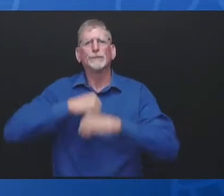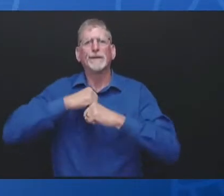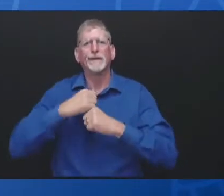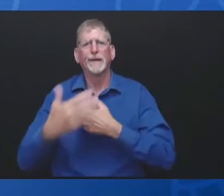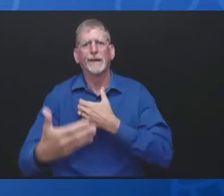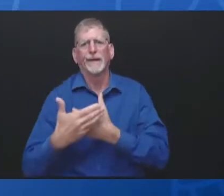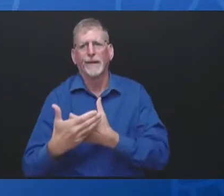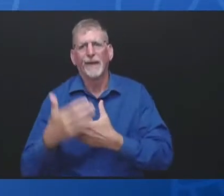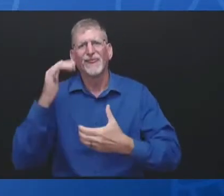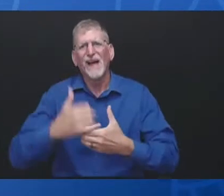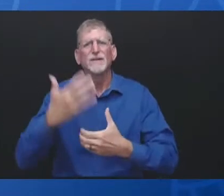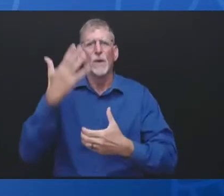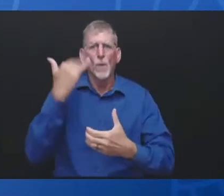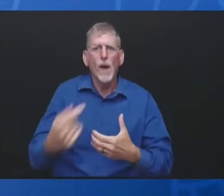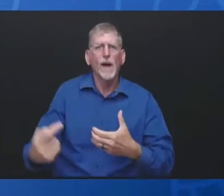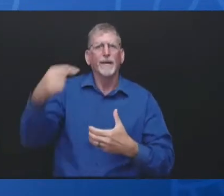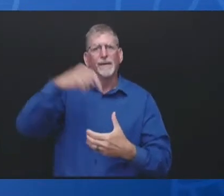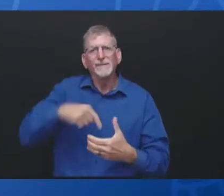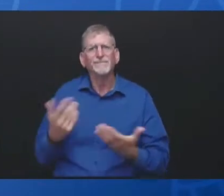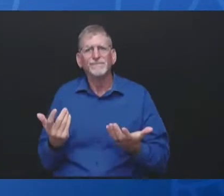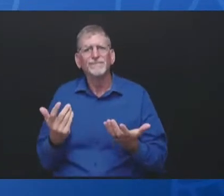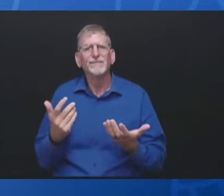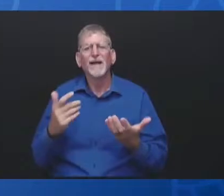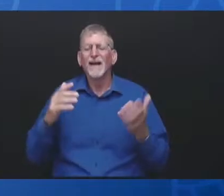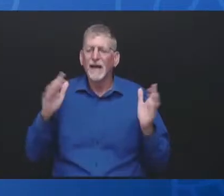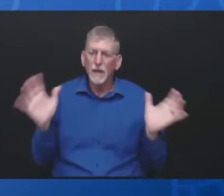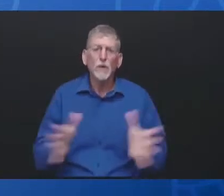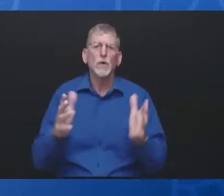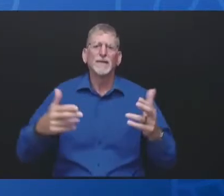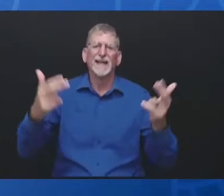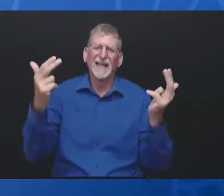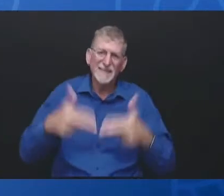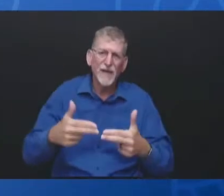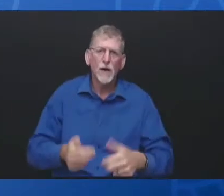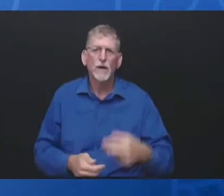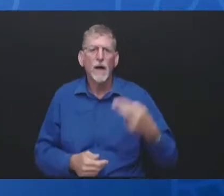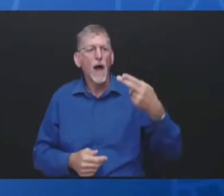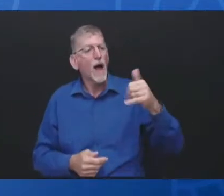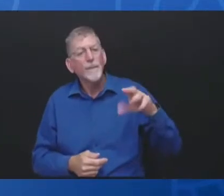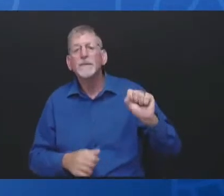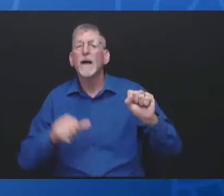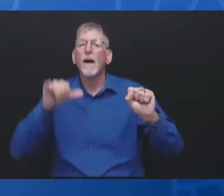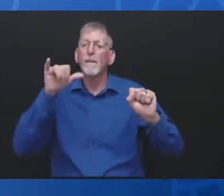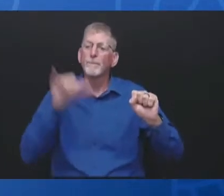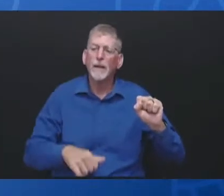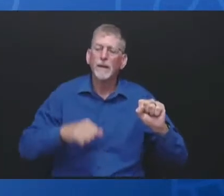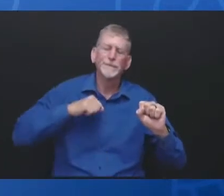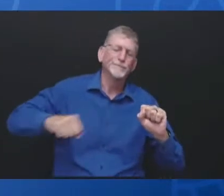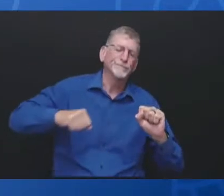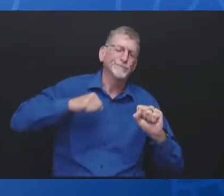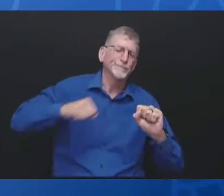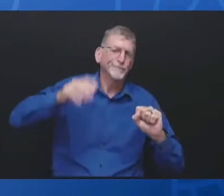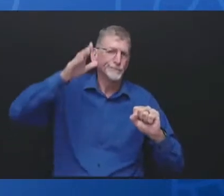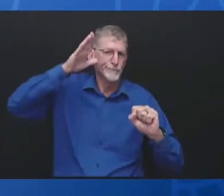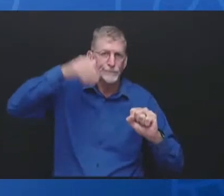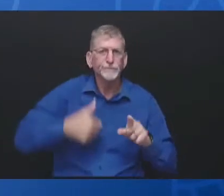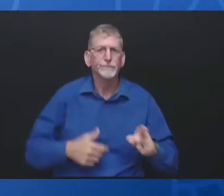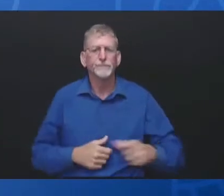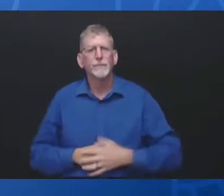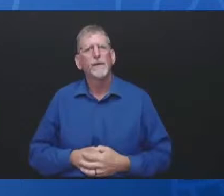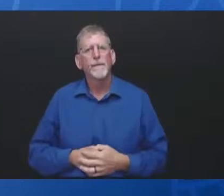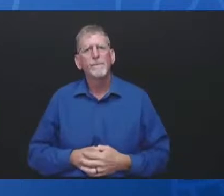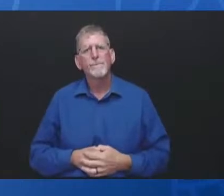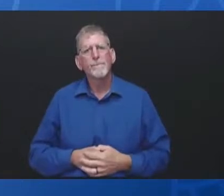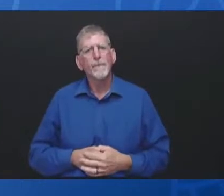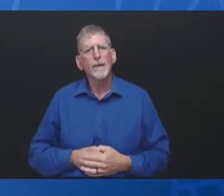done, despite the obstacles that Hamas constantly presents. It is apparently their hope that we would